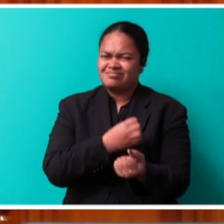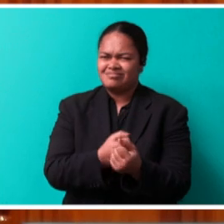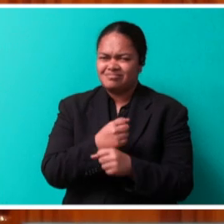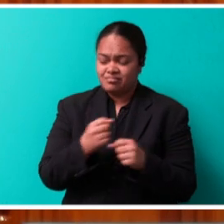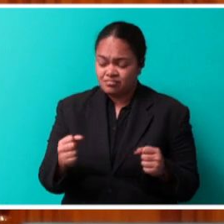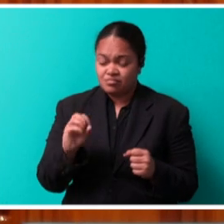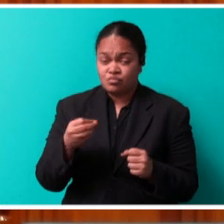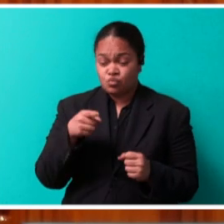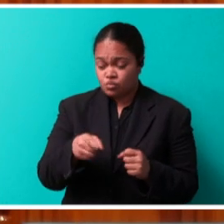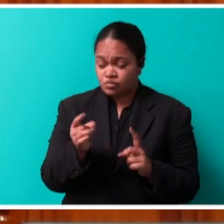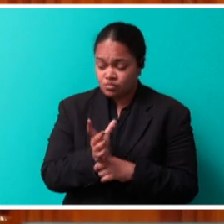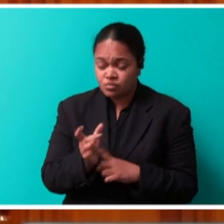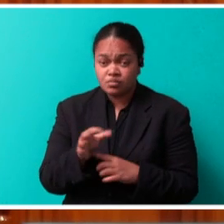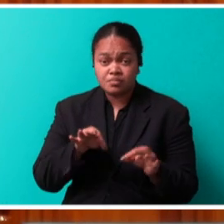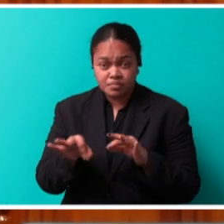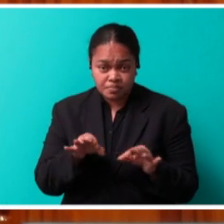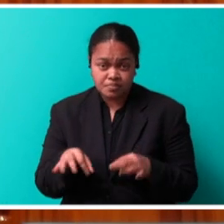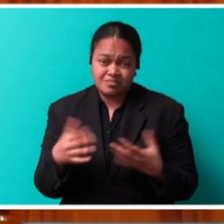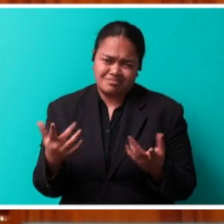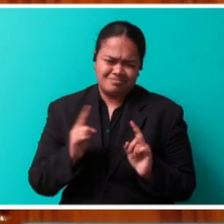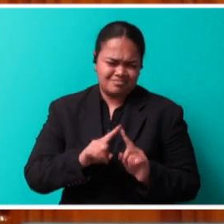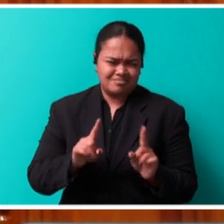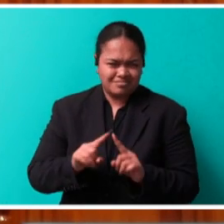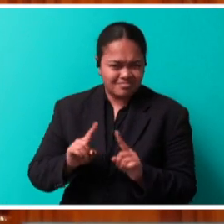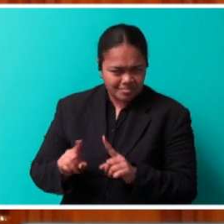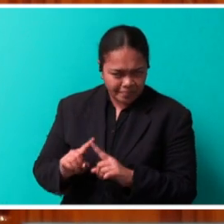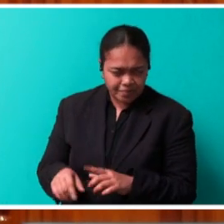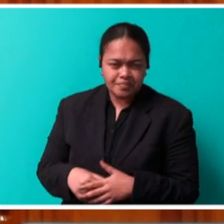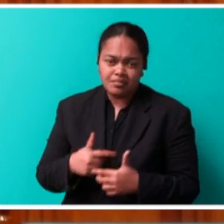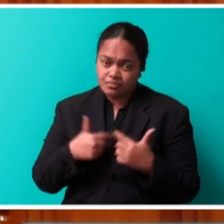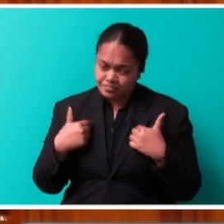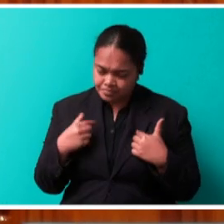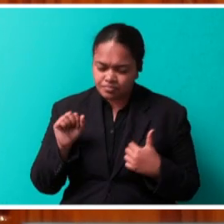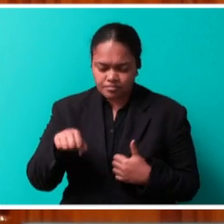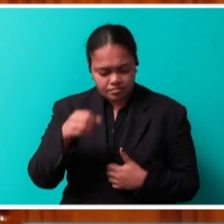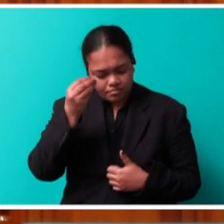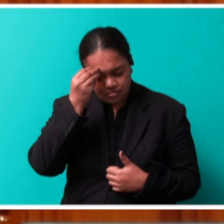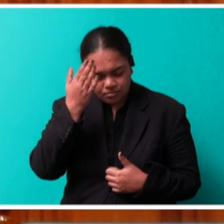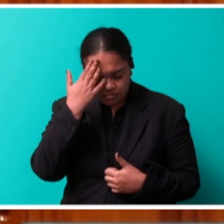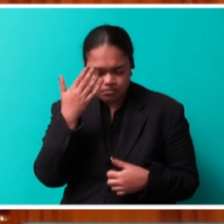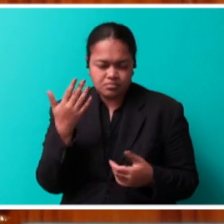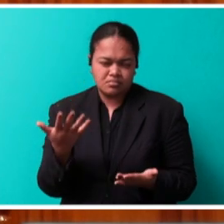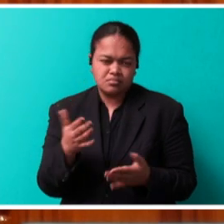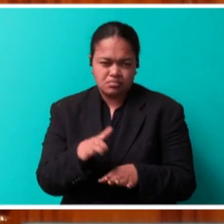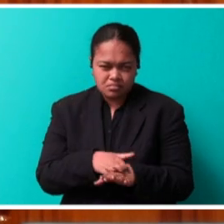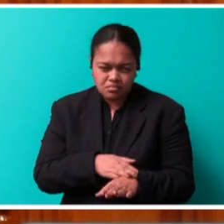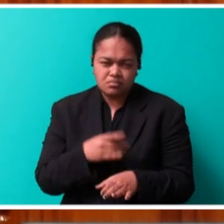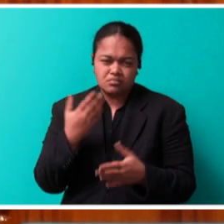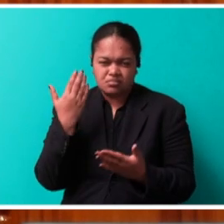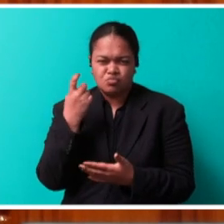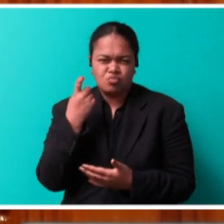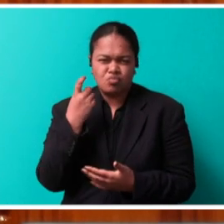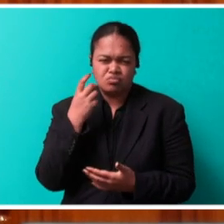pillar of our plan is diversification. We recognize that relying solely on raw sugar